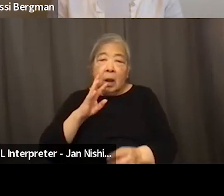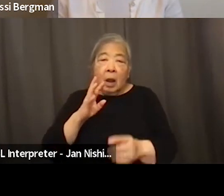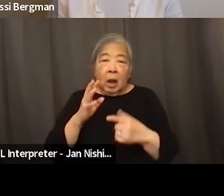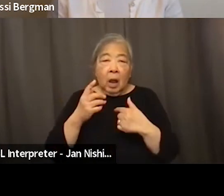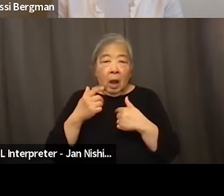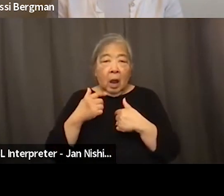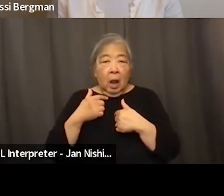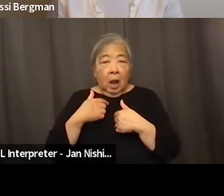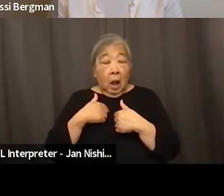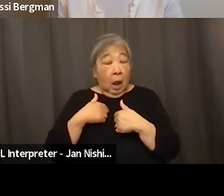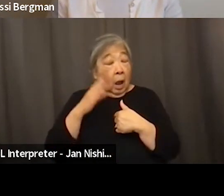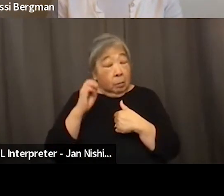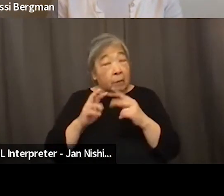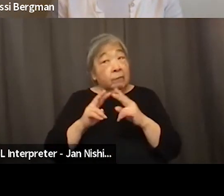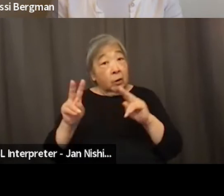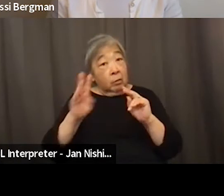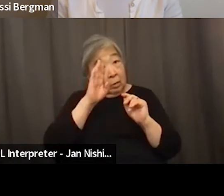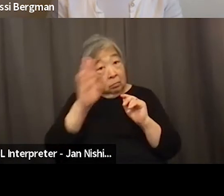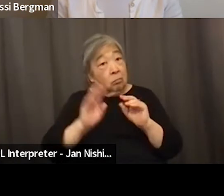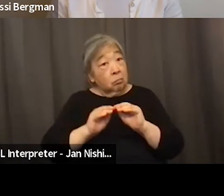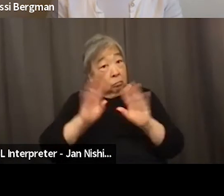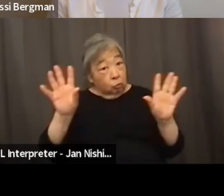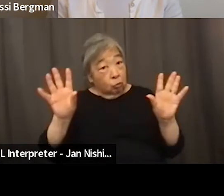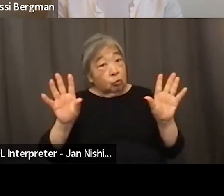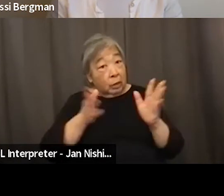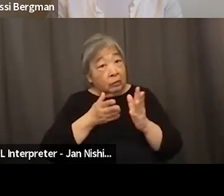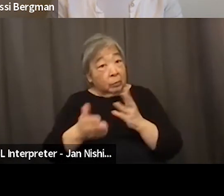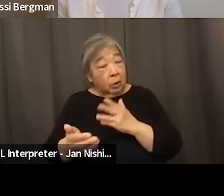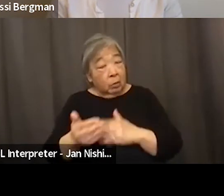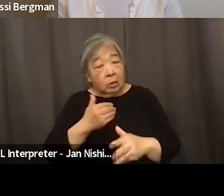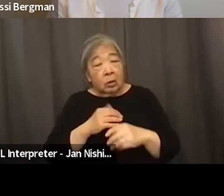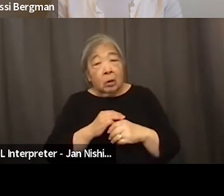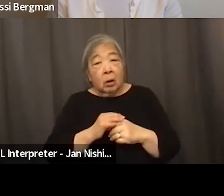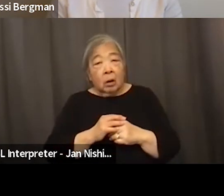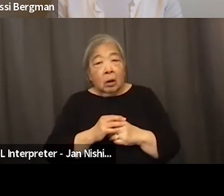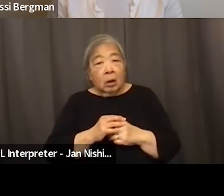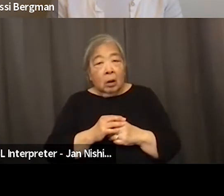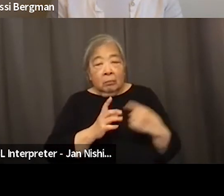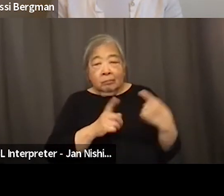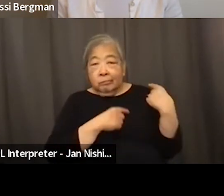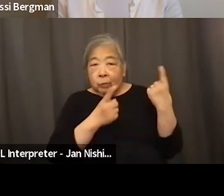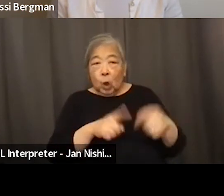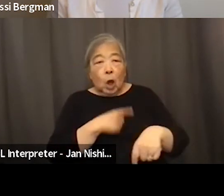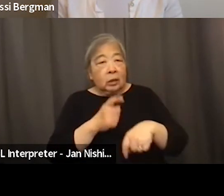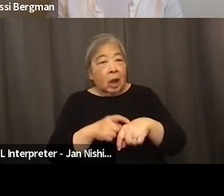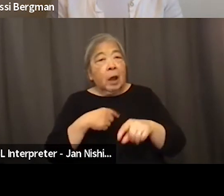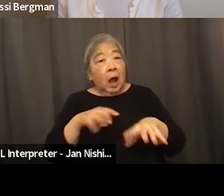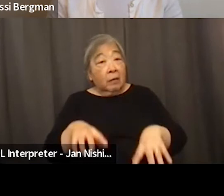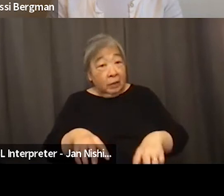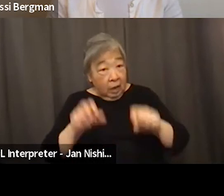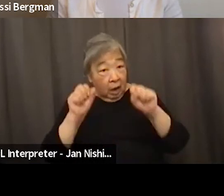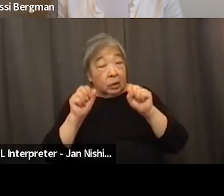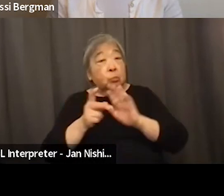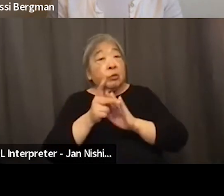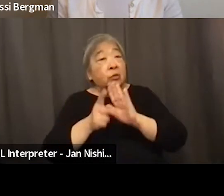be, very transparent. So I have long adopted abolitionist practices and